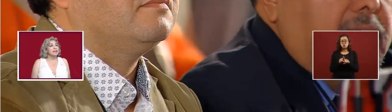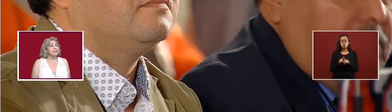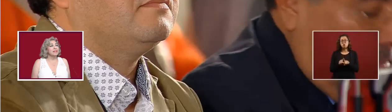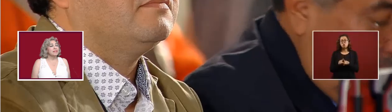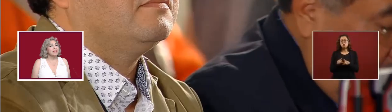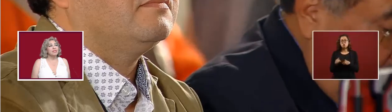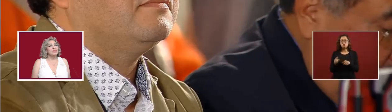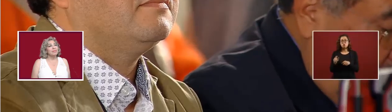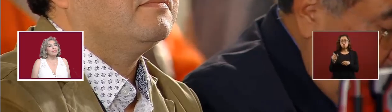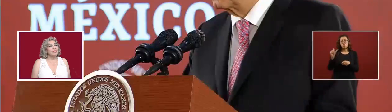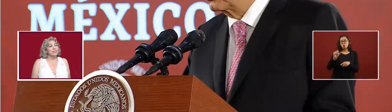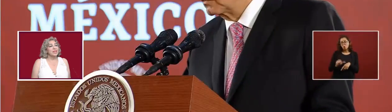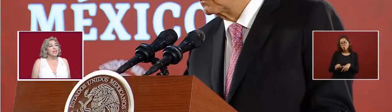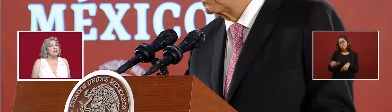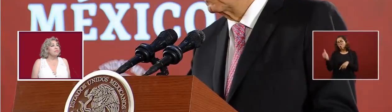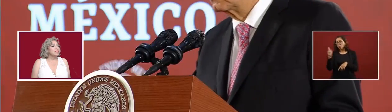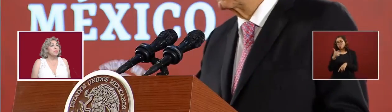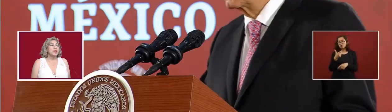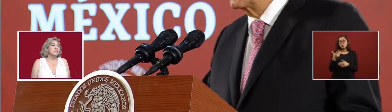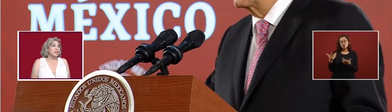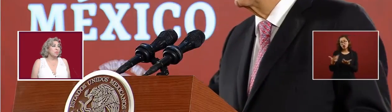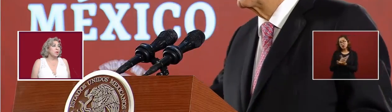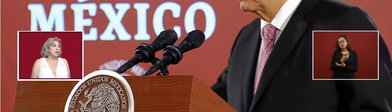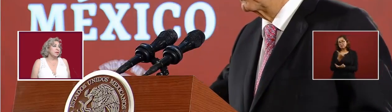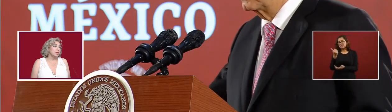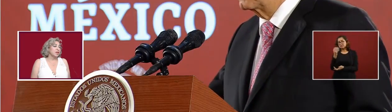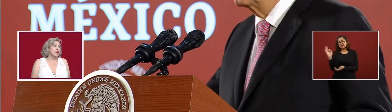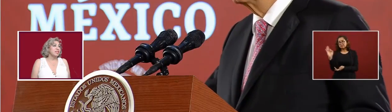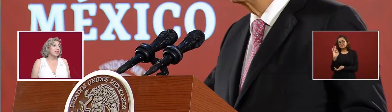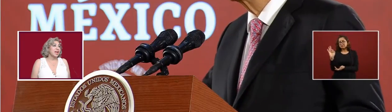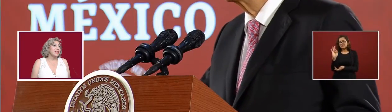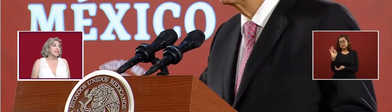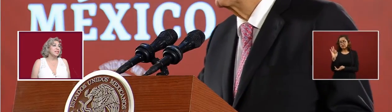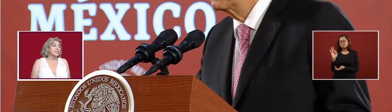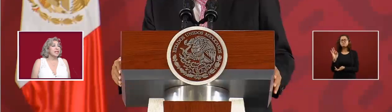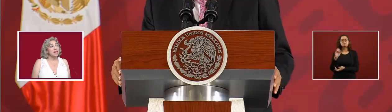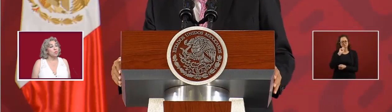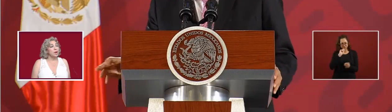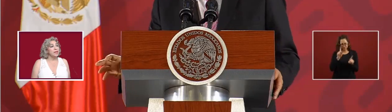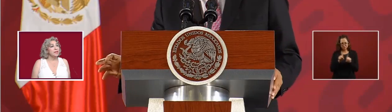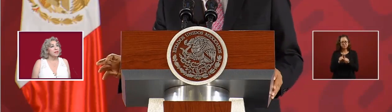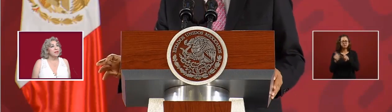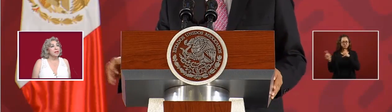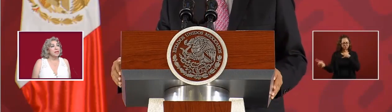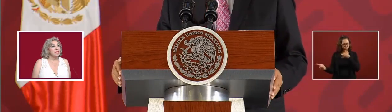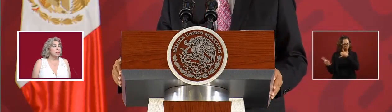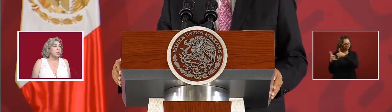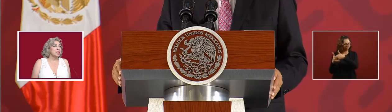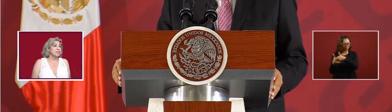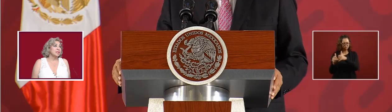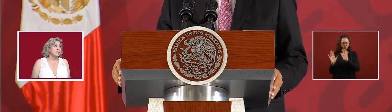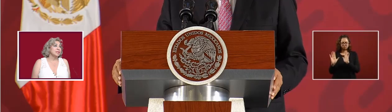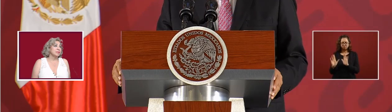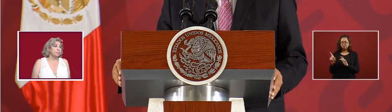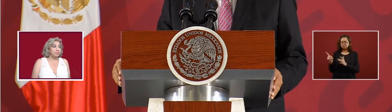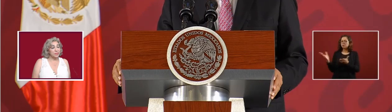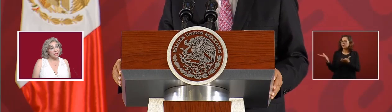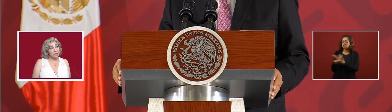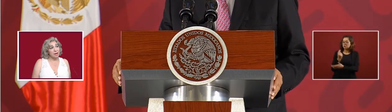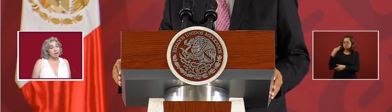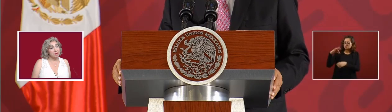if someone else had won, other candidates that had won in the processes,